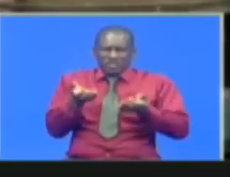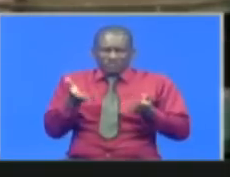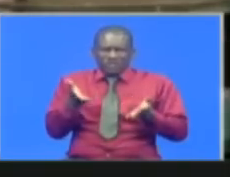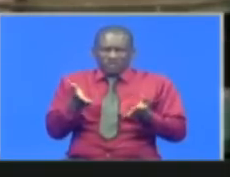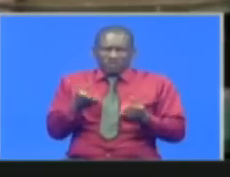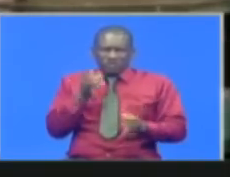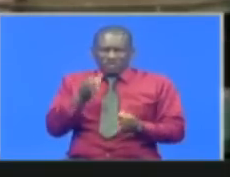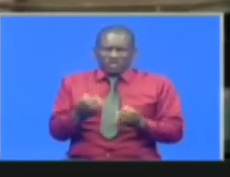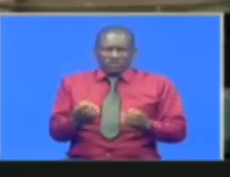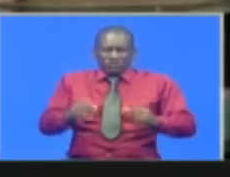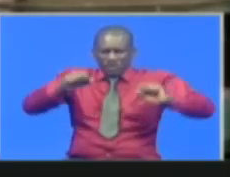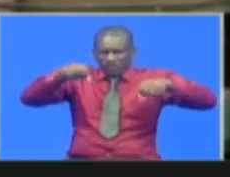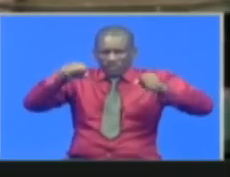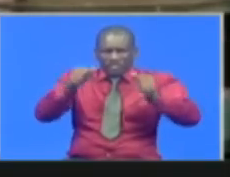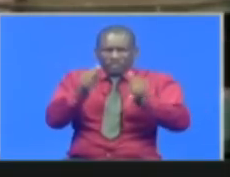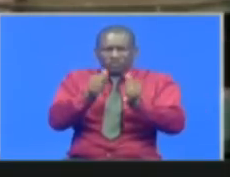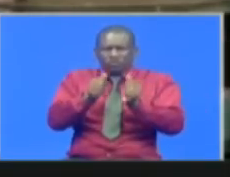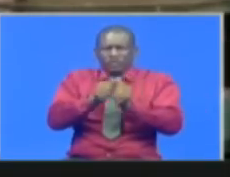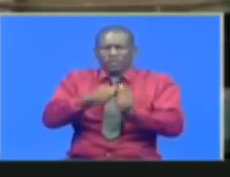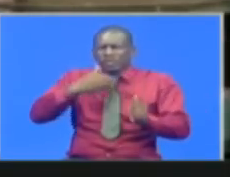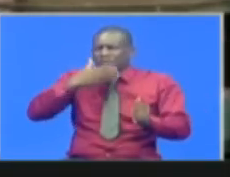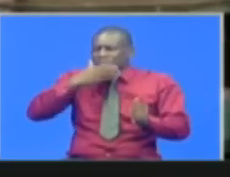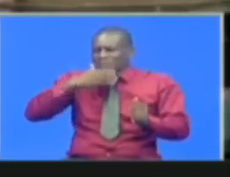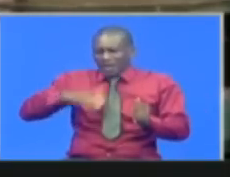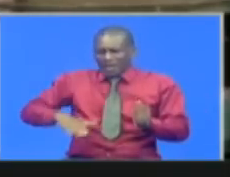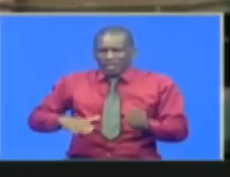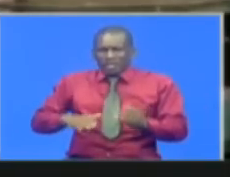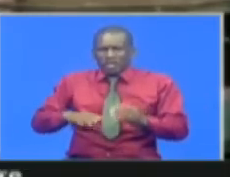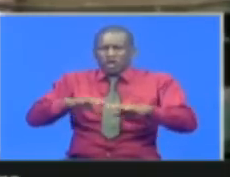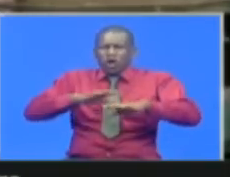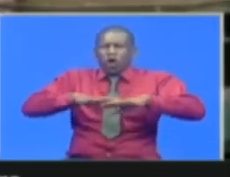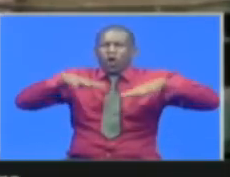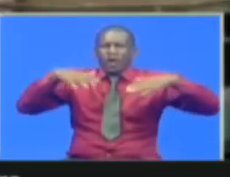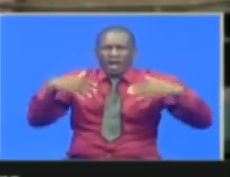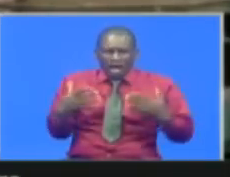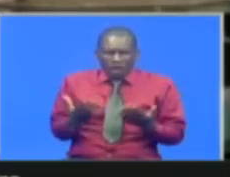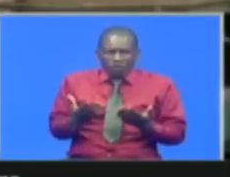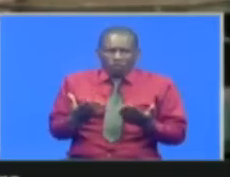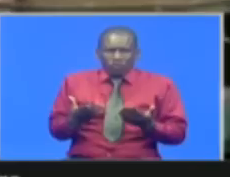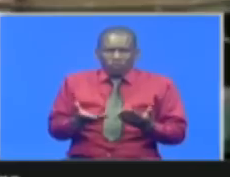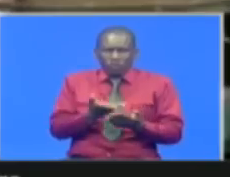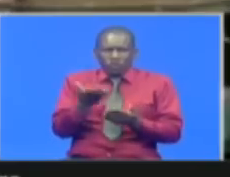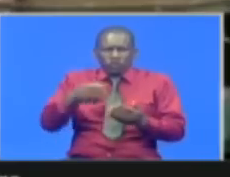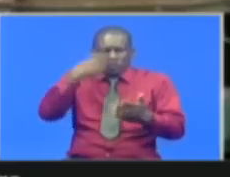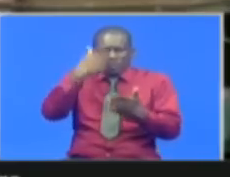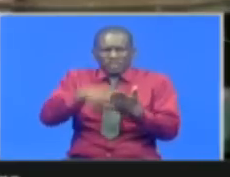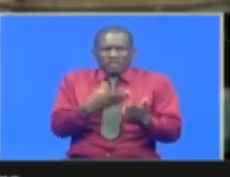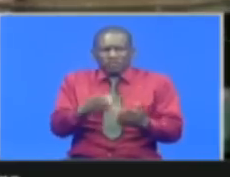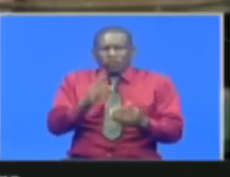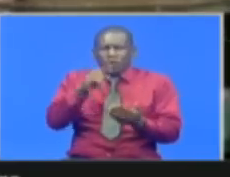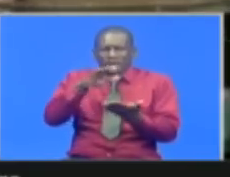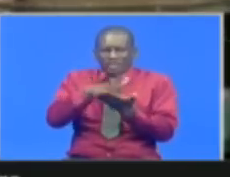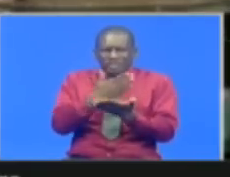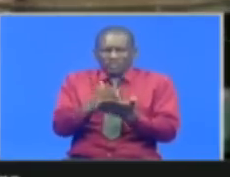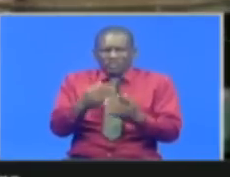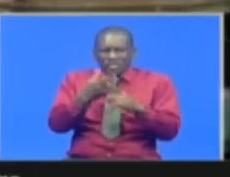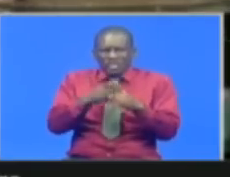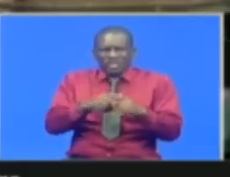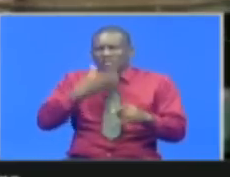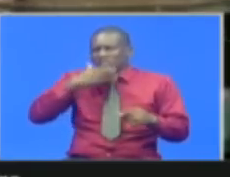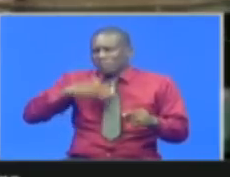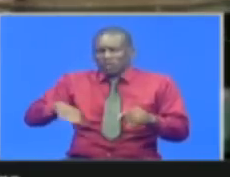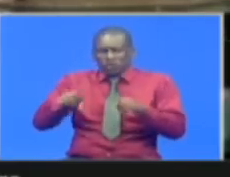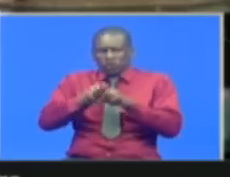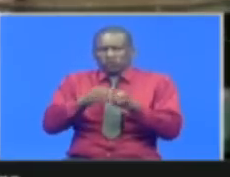have come into an agreement with a parent or somebody on how much you're going to charge them for a session, then the parent also has